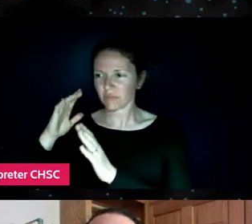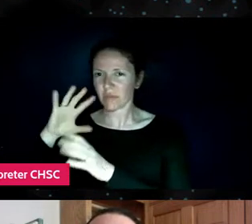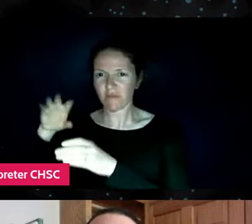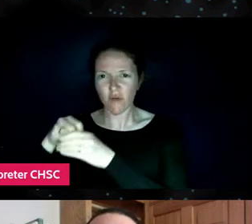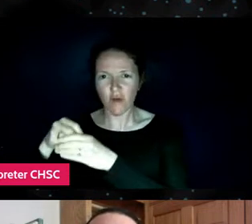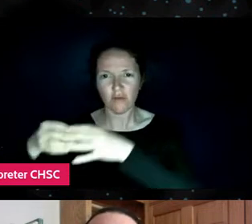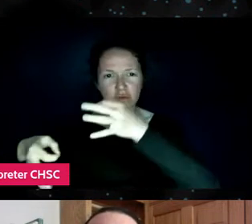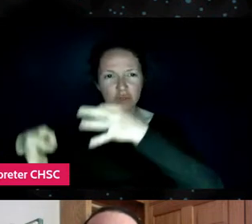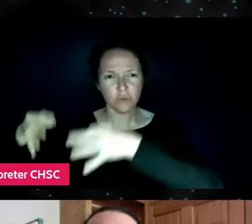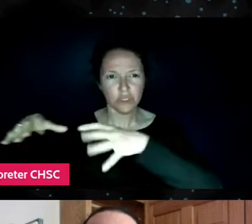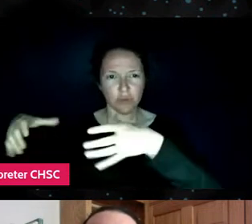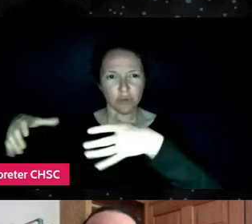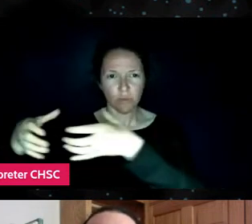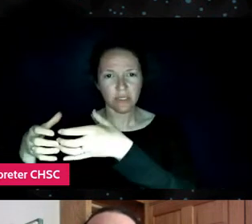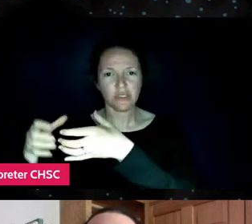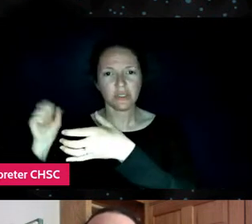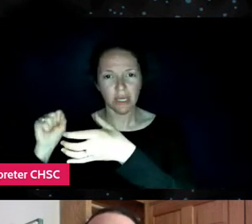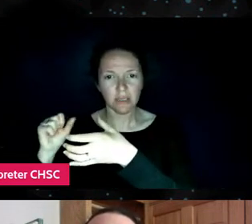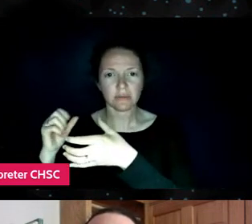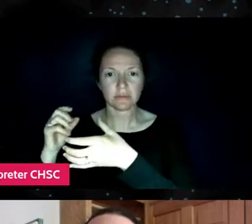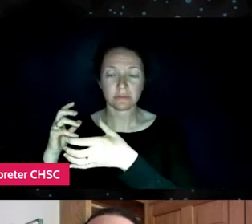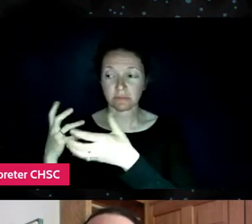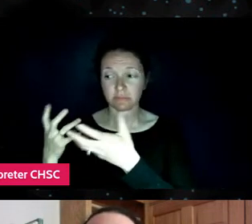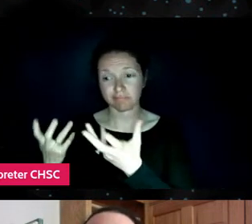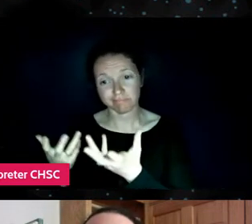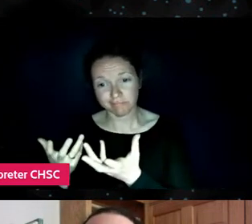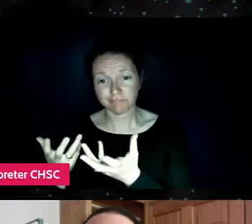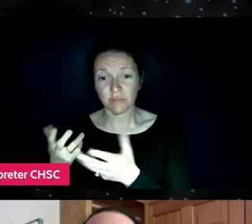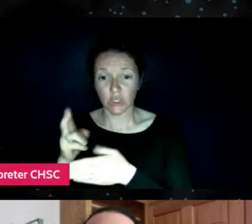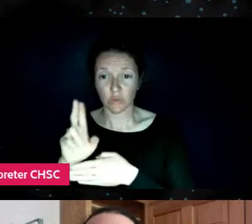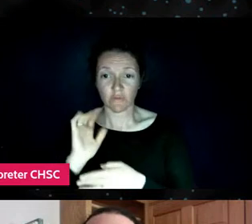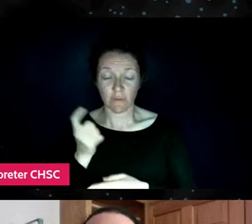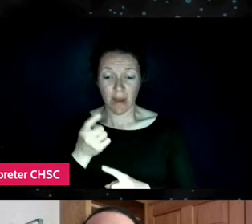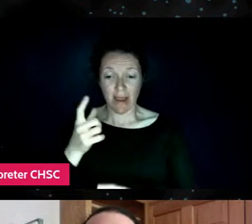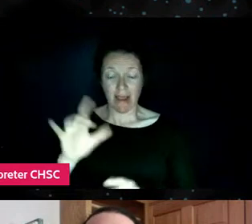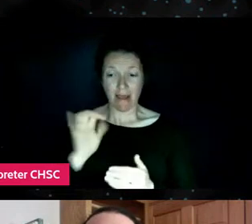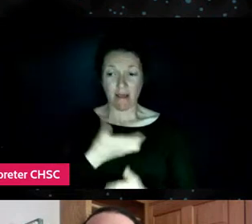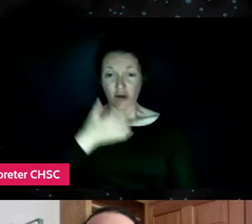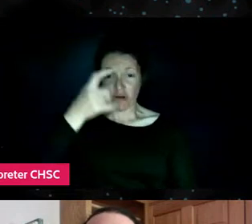as one means of our branch of government of, you know,